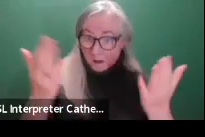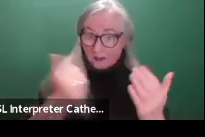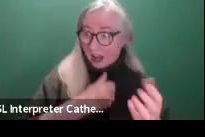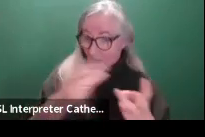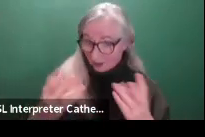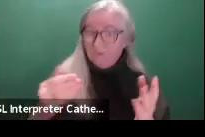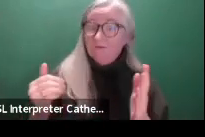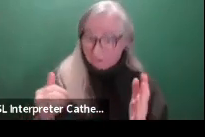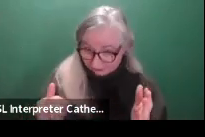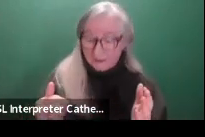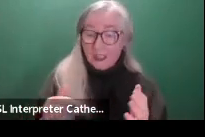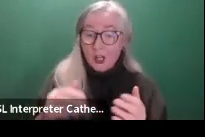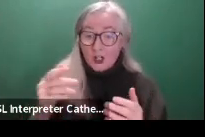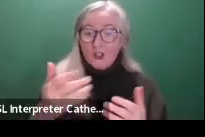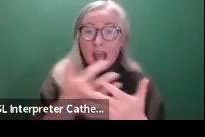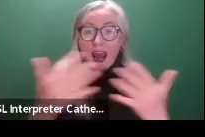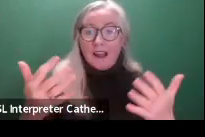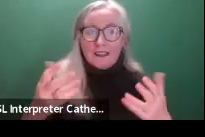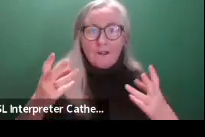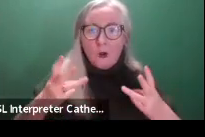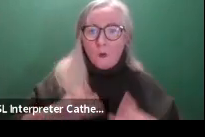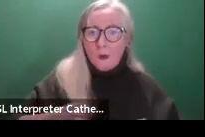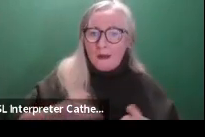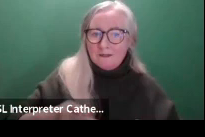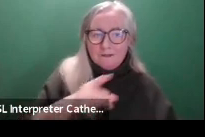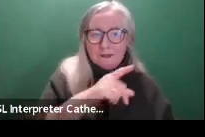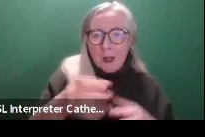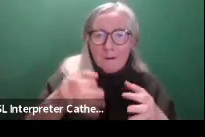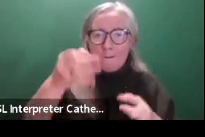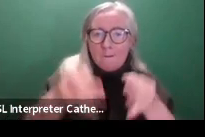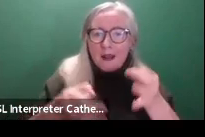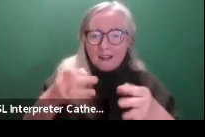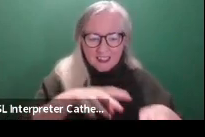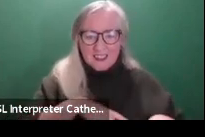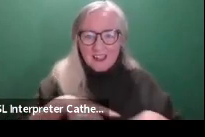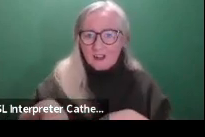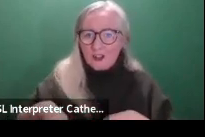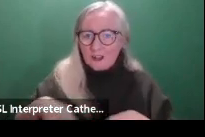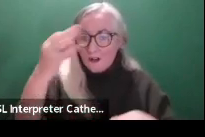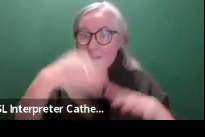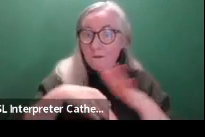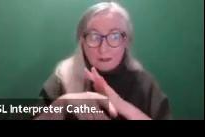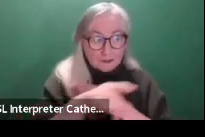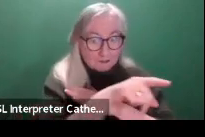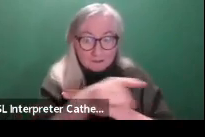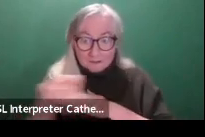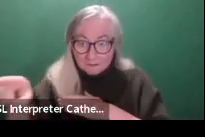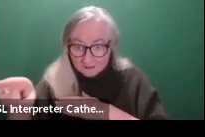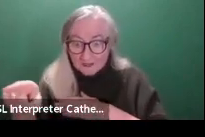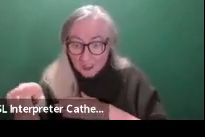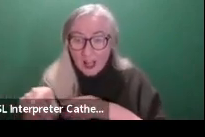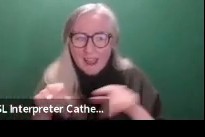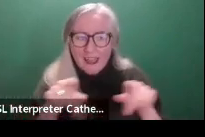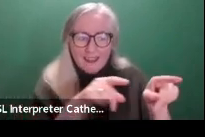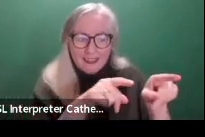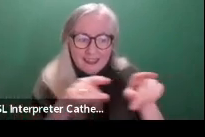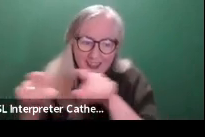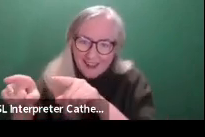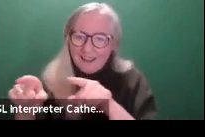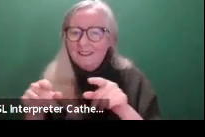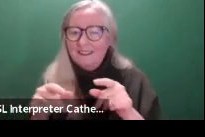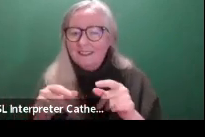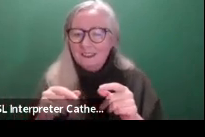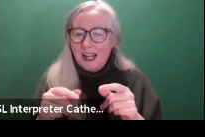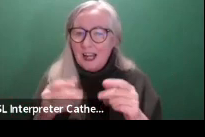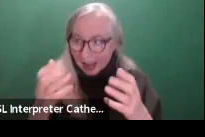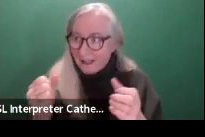the female MSPs in the Scottish Parliament are about that same age. So I think all it needs is, as I say, to have